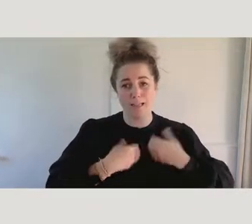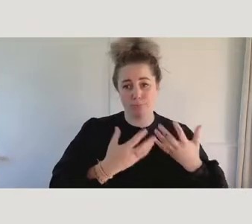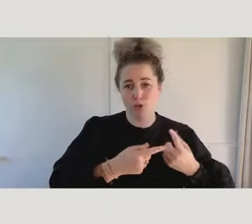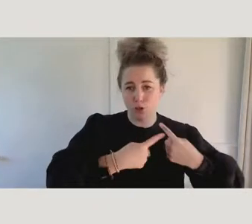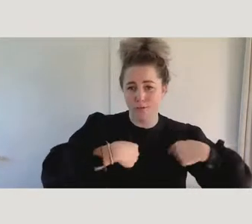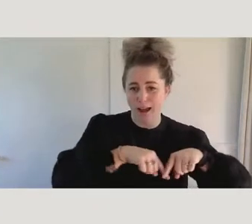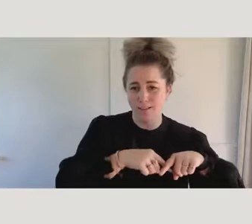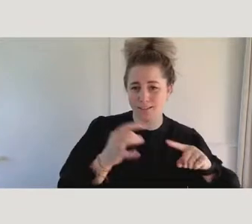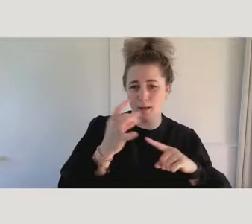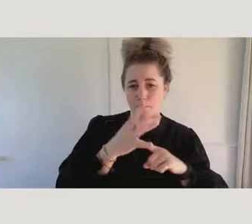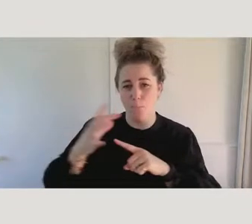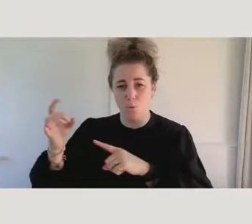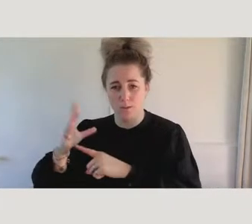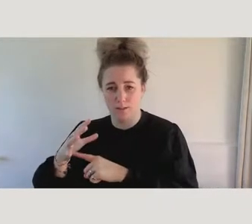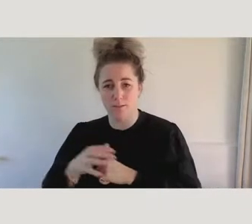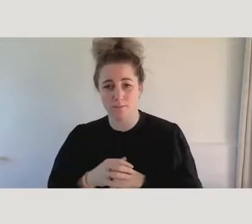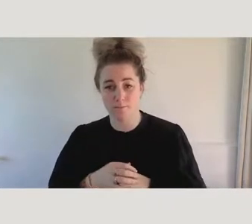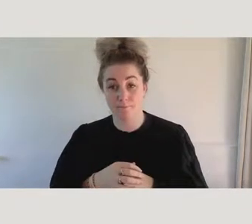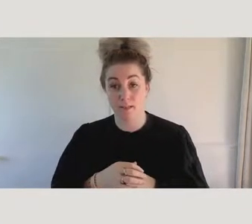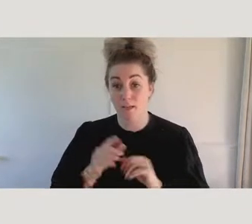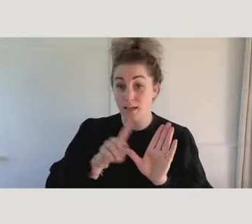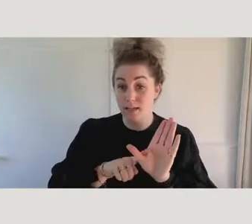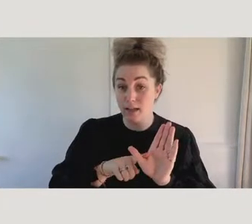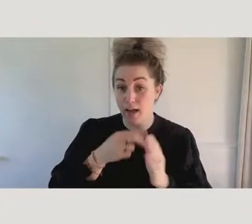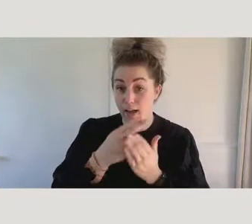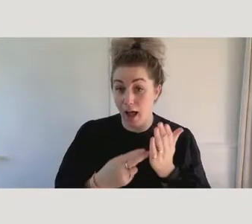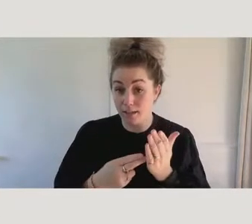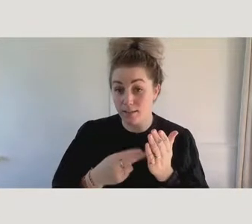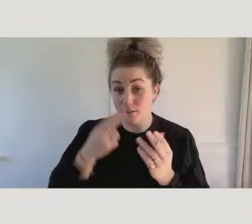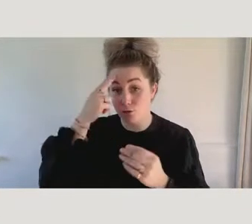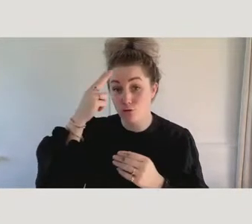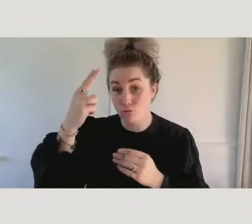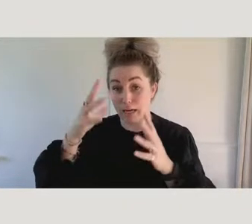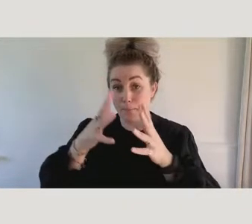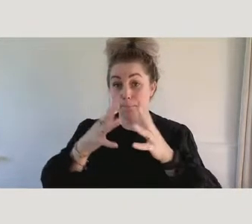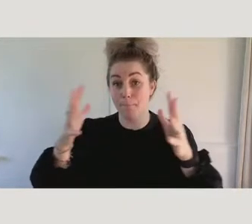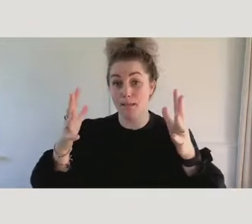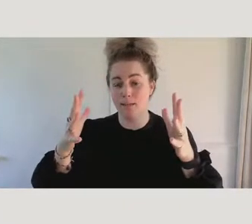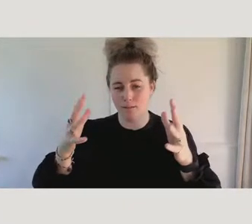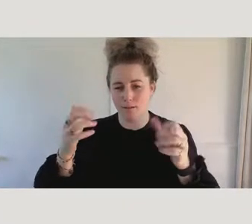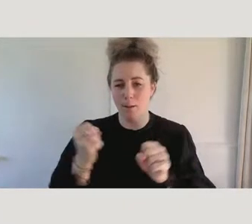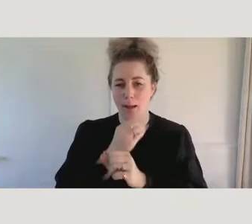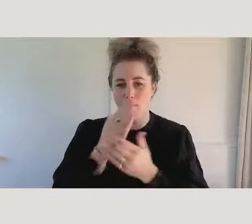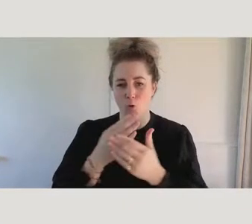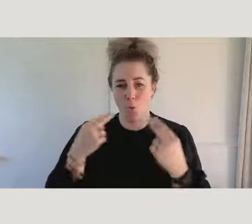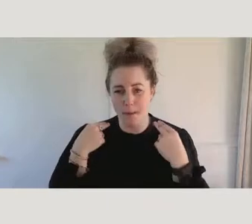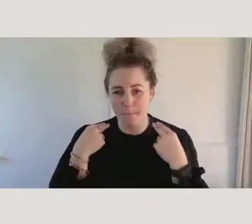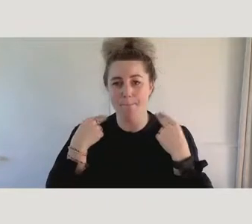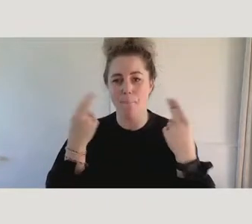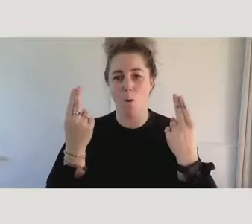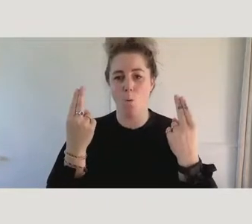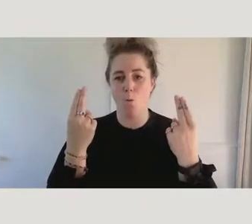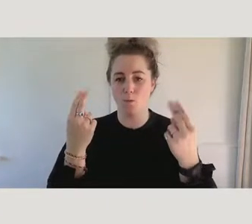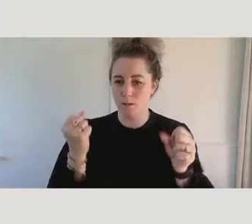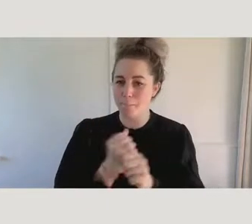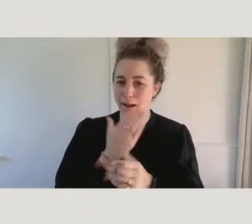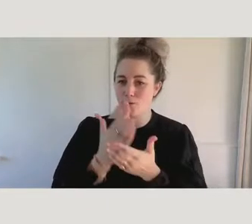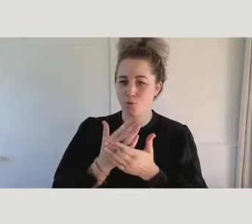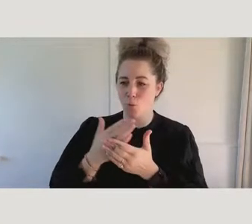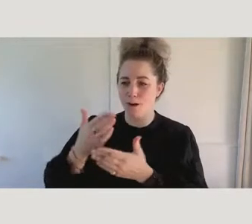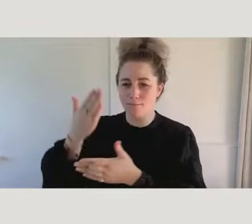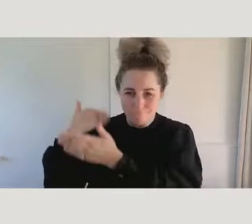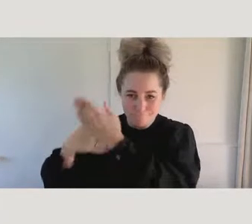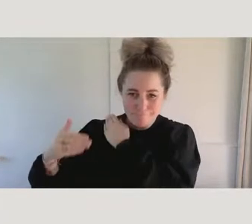so to the young artists dream big be bold just carry on the Legacy that we've honored today